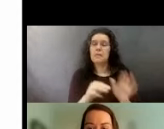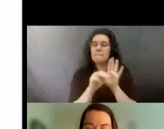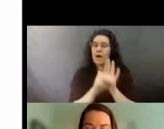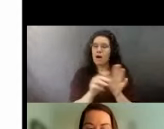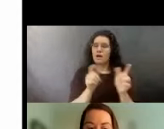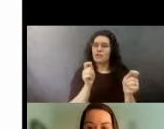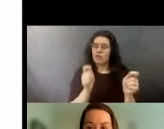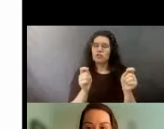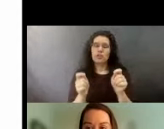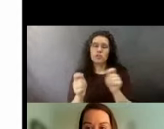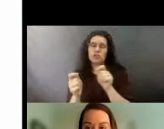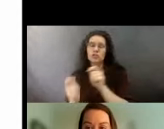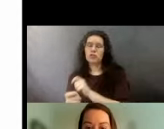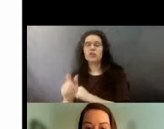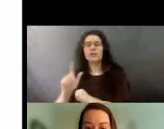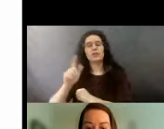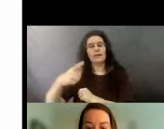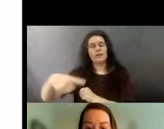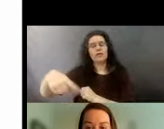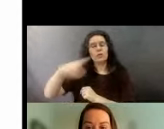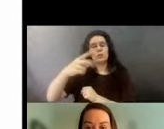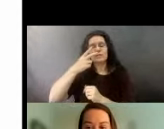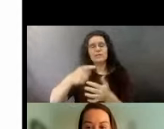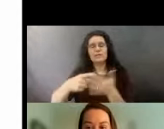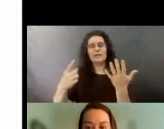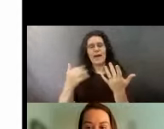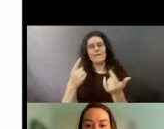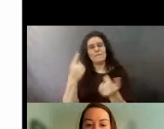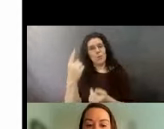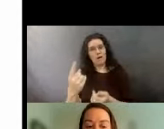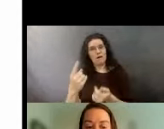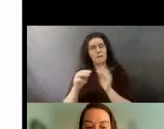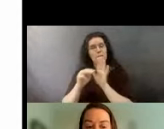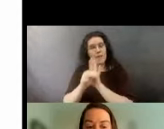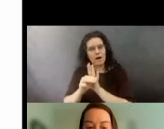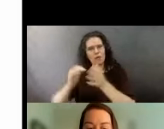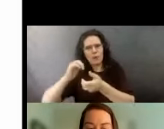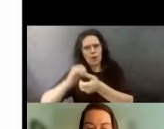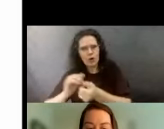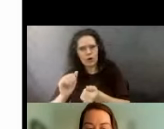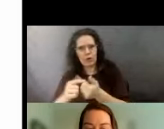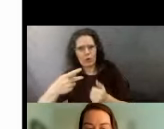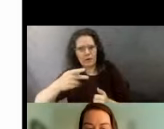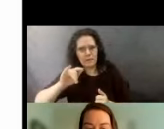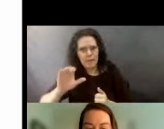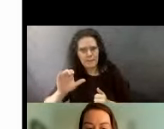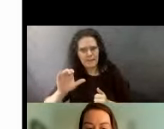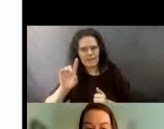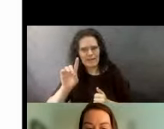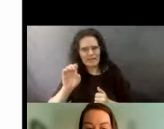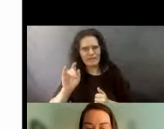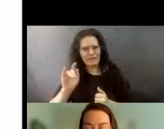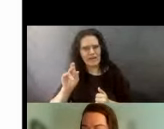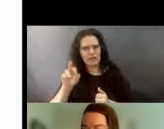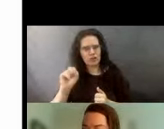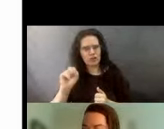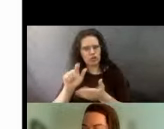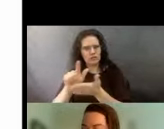talk about a model that actually partners with a public defender's office to be able to address legal needs that